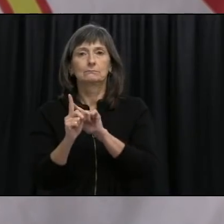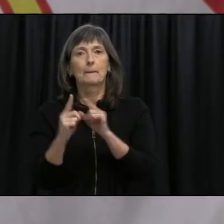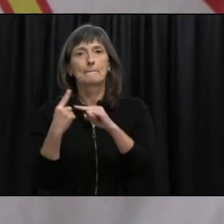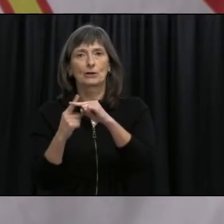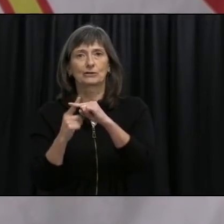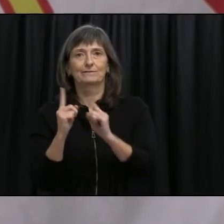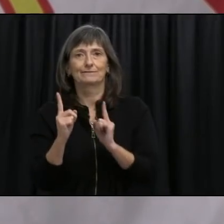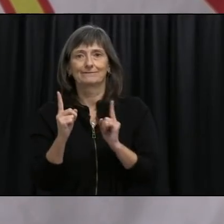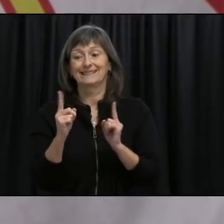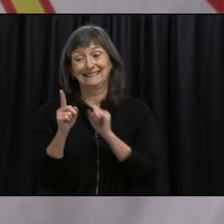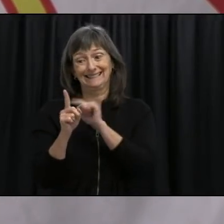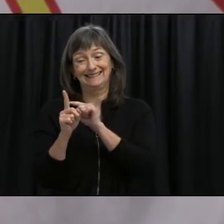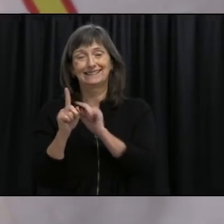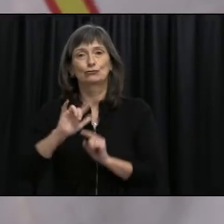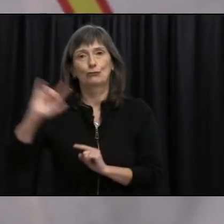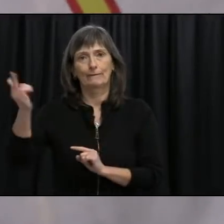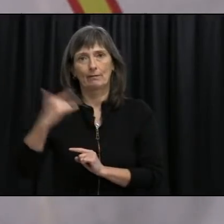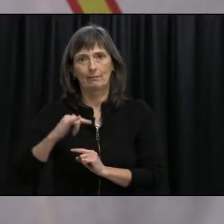positive.